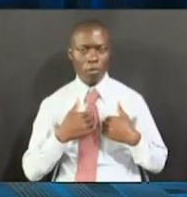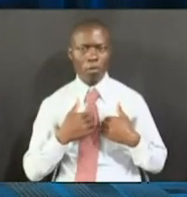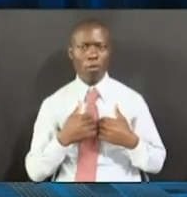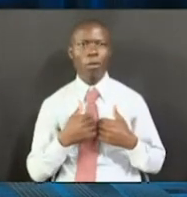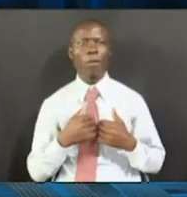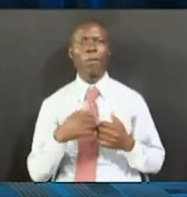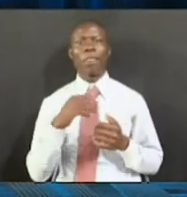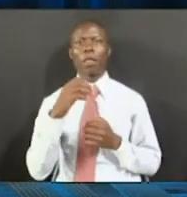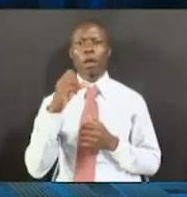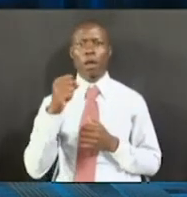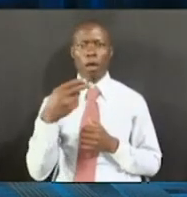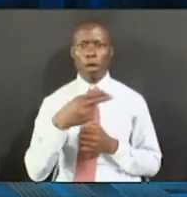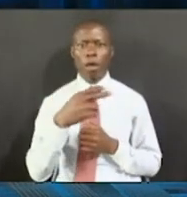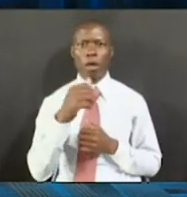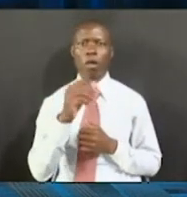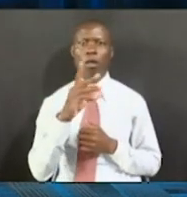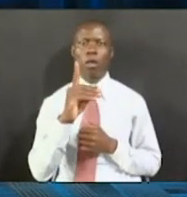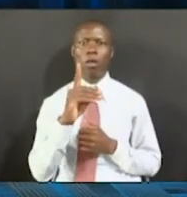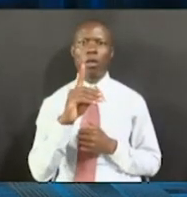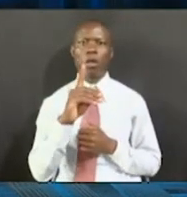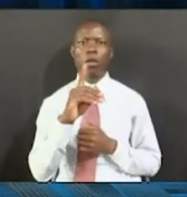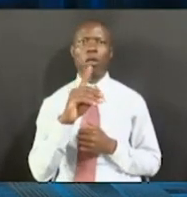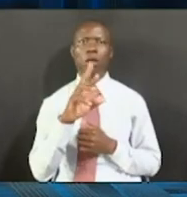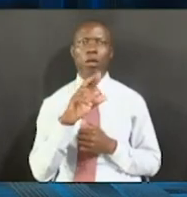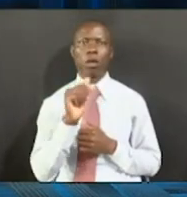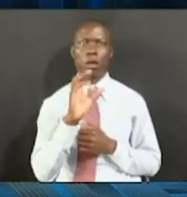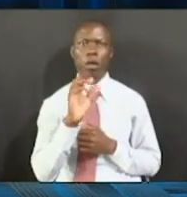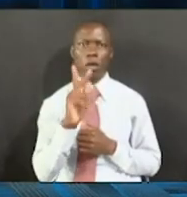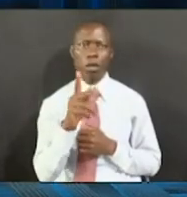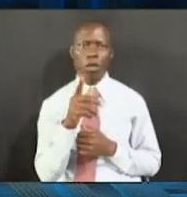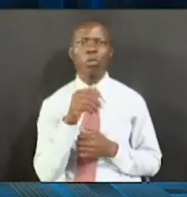Shamgar was not trained in military,